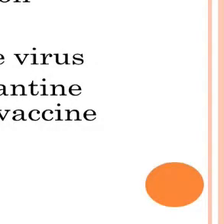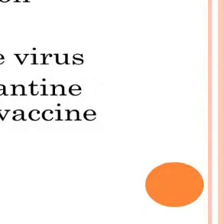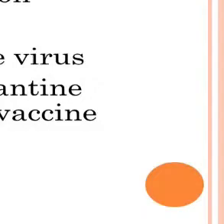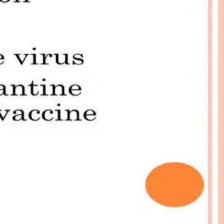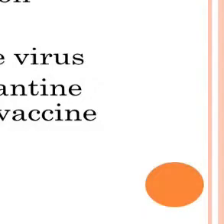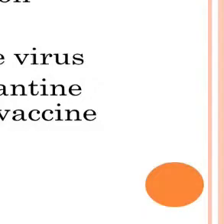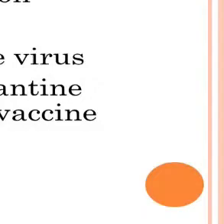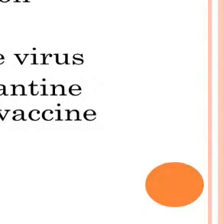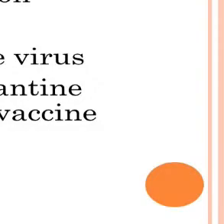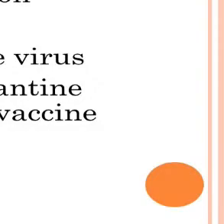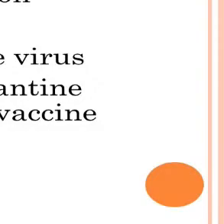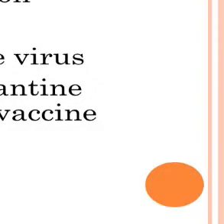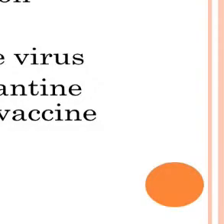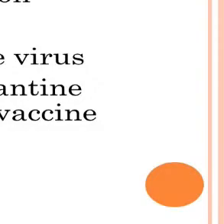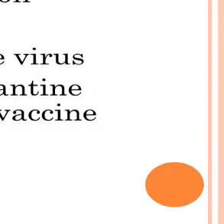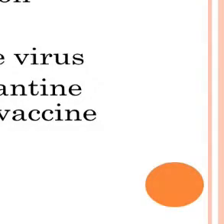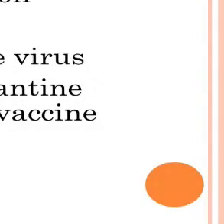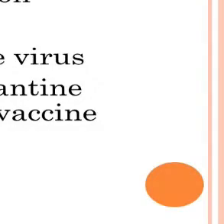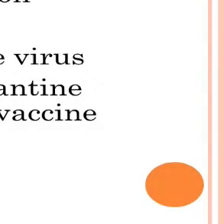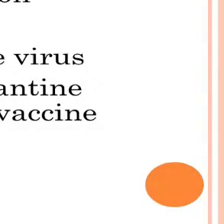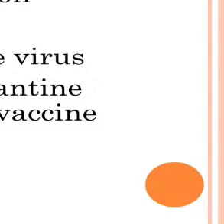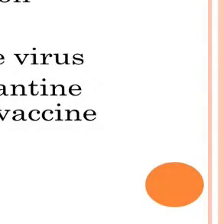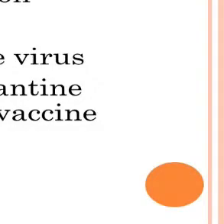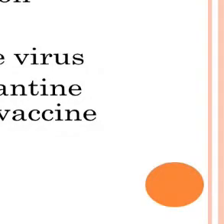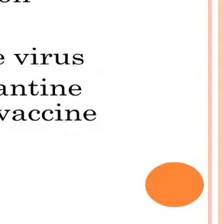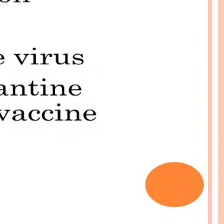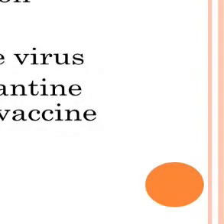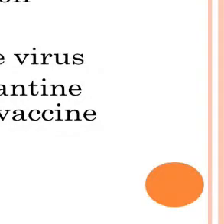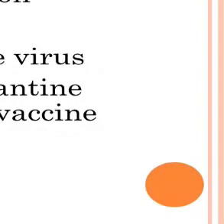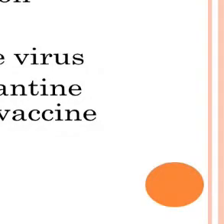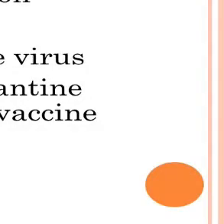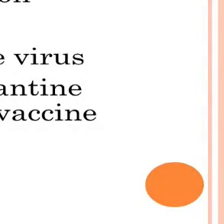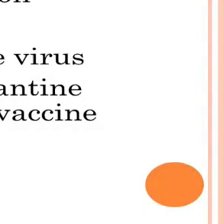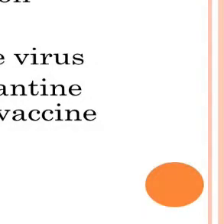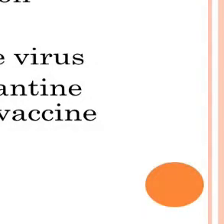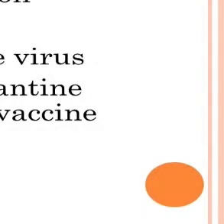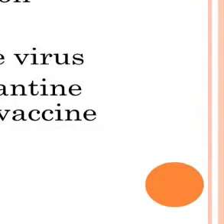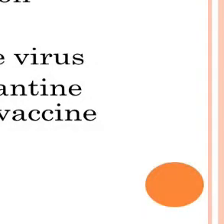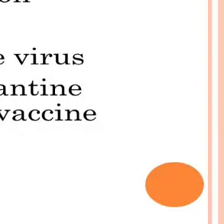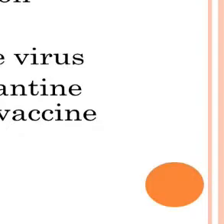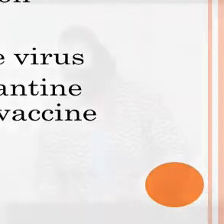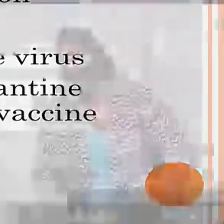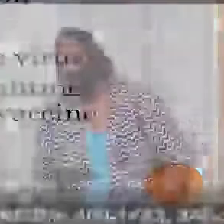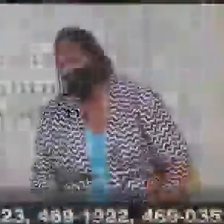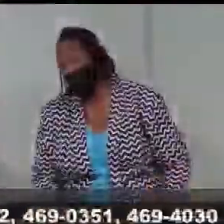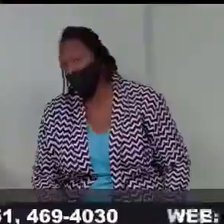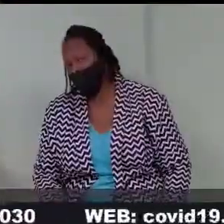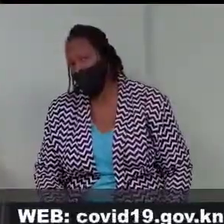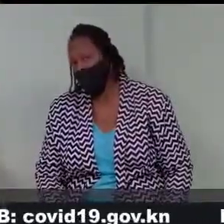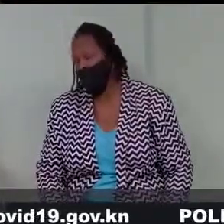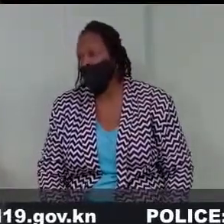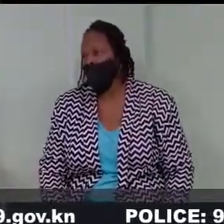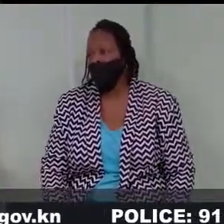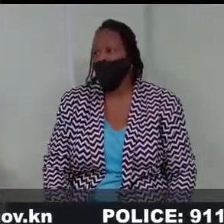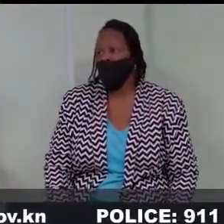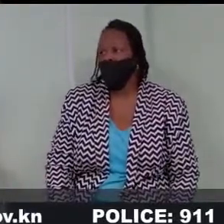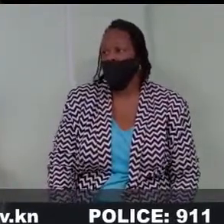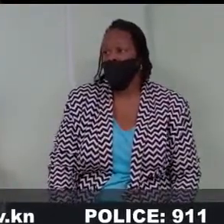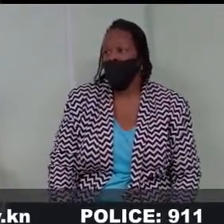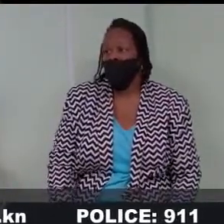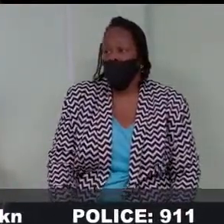immunity in St. Kitts and Nevis, so that we would have gone through this pandemic without a single death, because every life is important. Thank